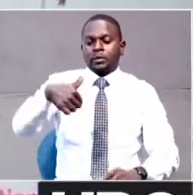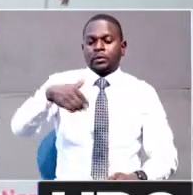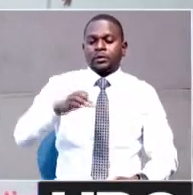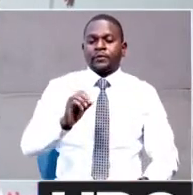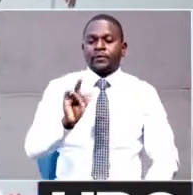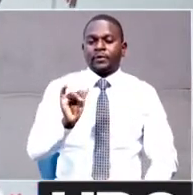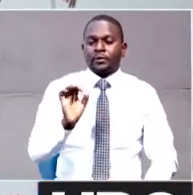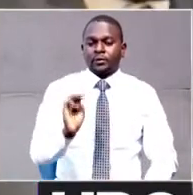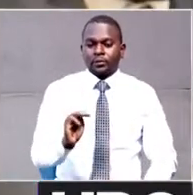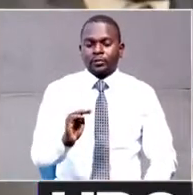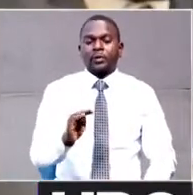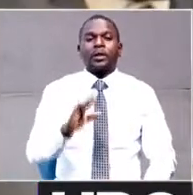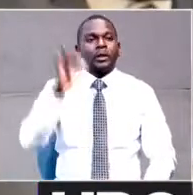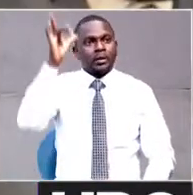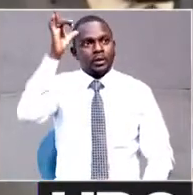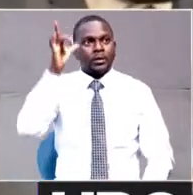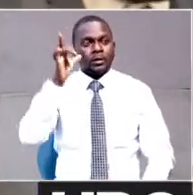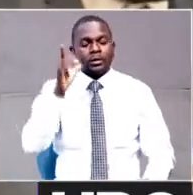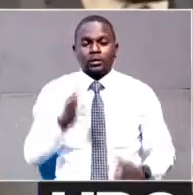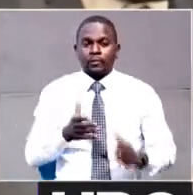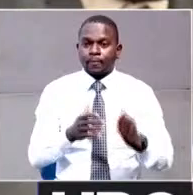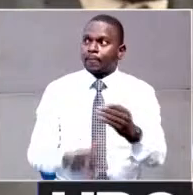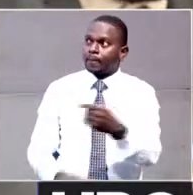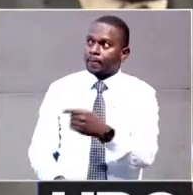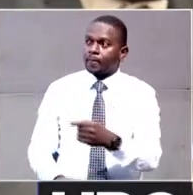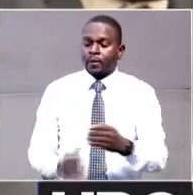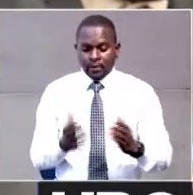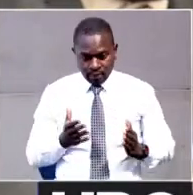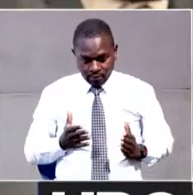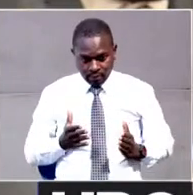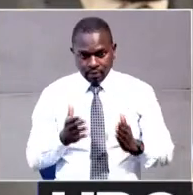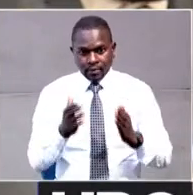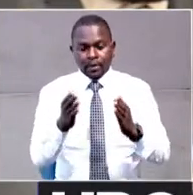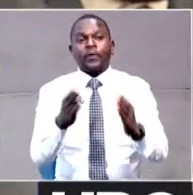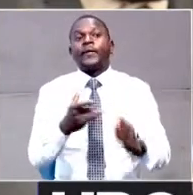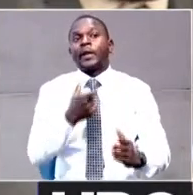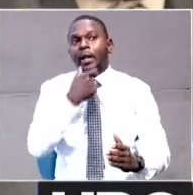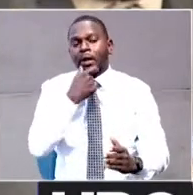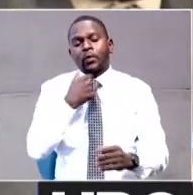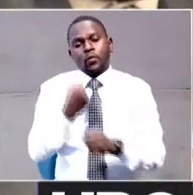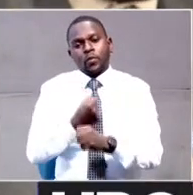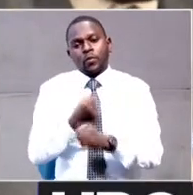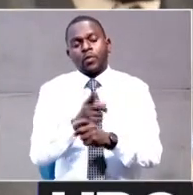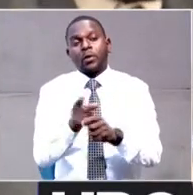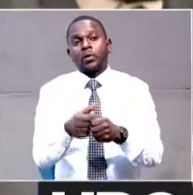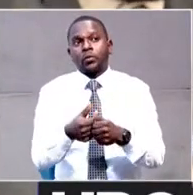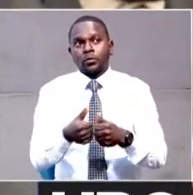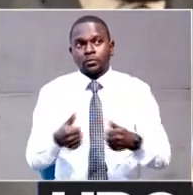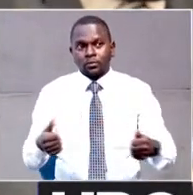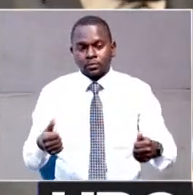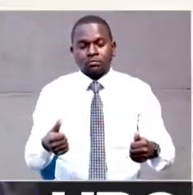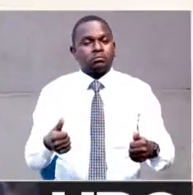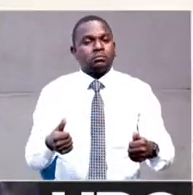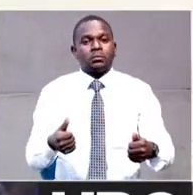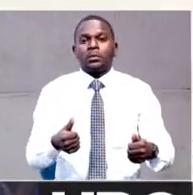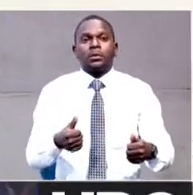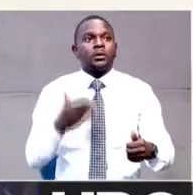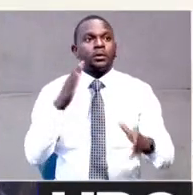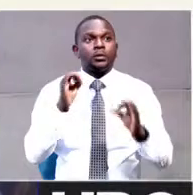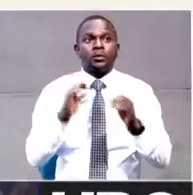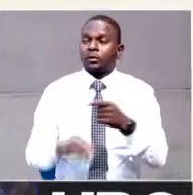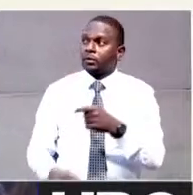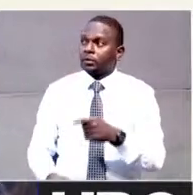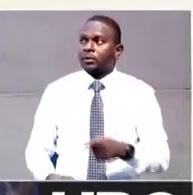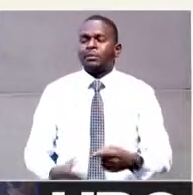Kamdin Lira Road. To have the roads in Lao worked on, but this has fallen on deaf ears. And to